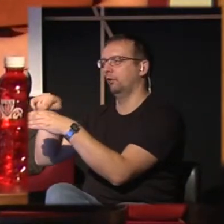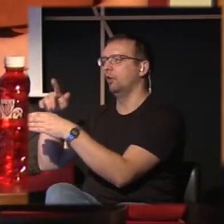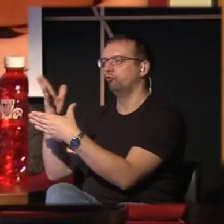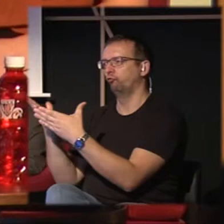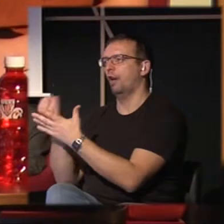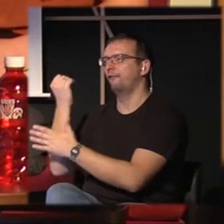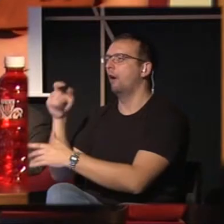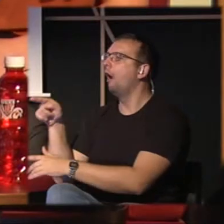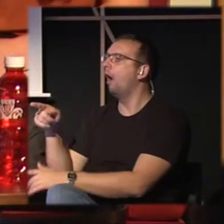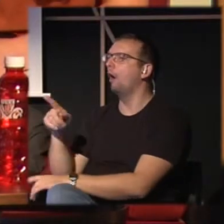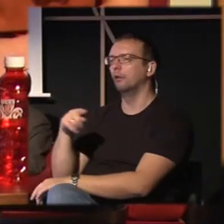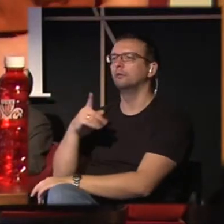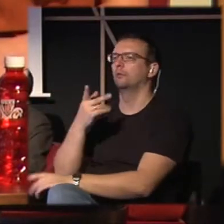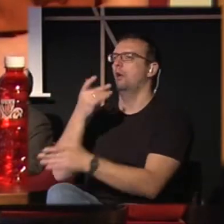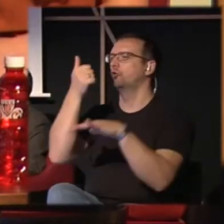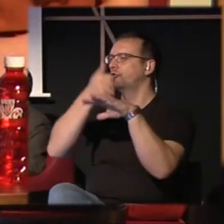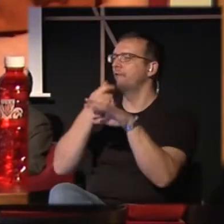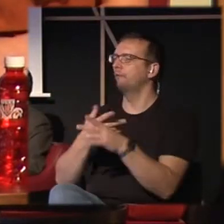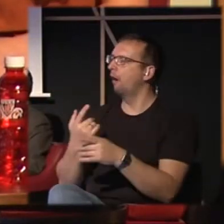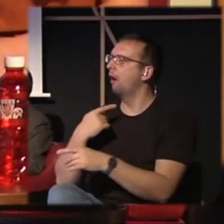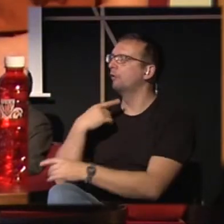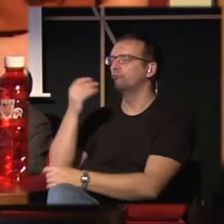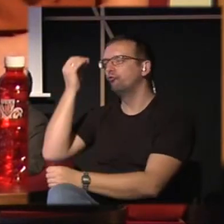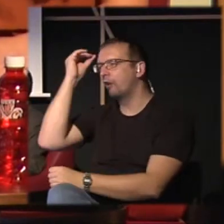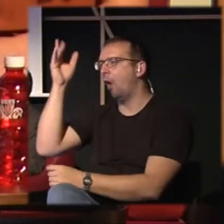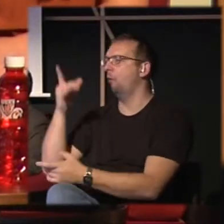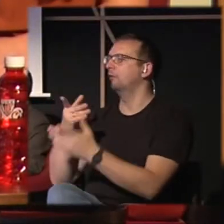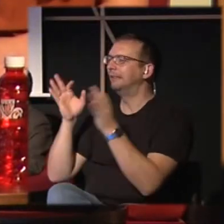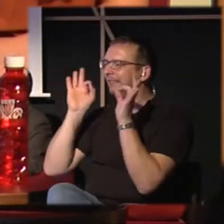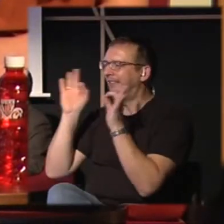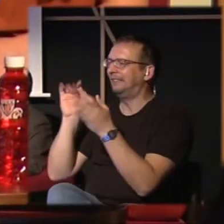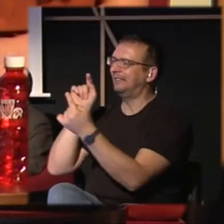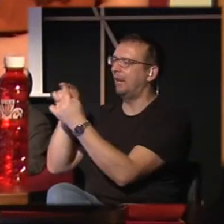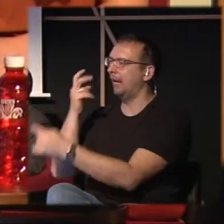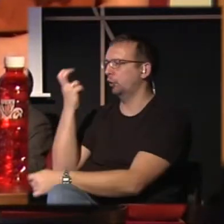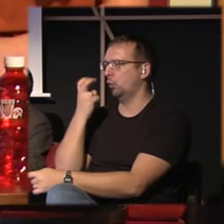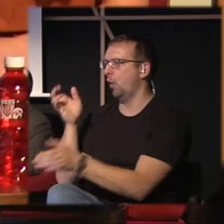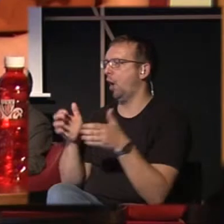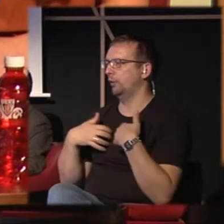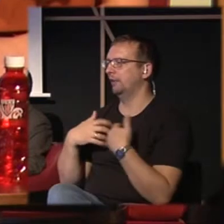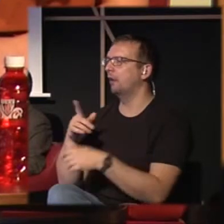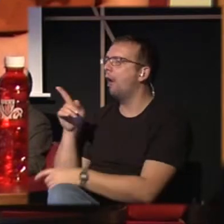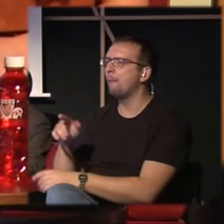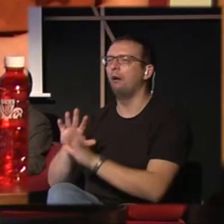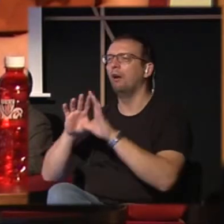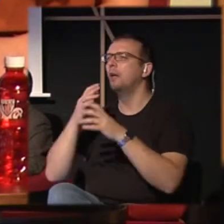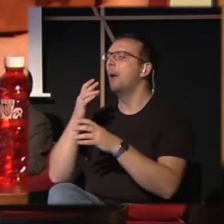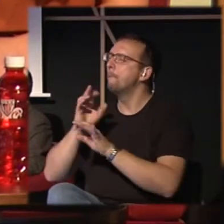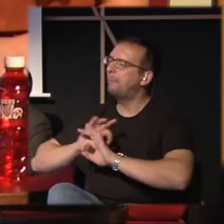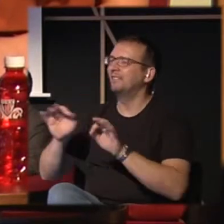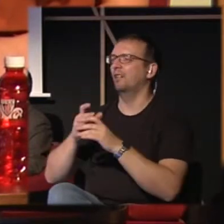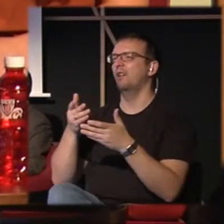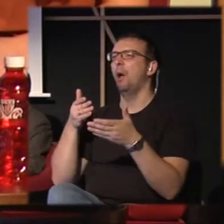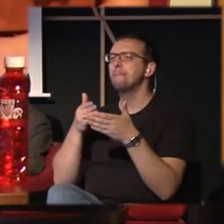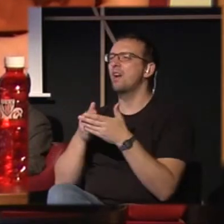future candidates with autism will not fall out of our mainstream programme, and equally then it should mean that it's easier for everyone.